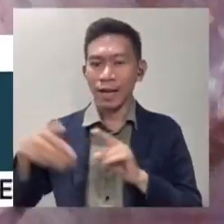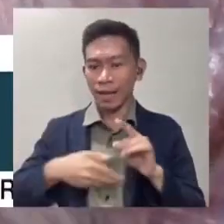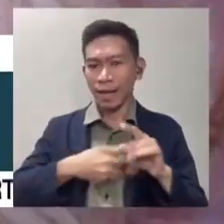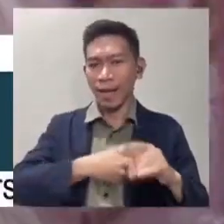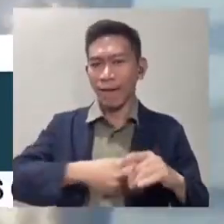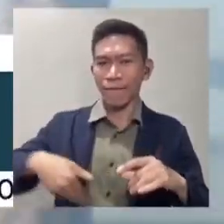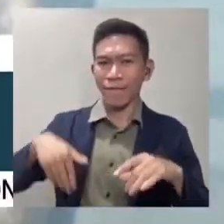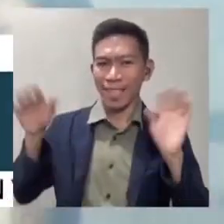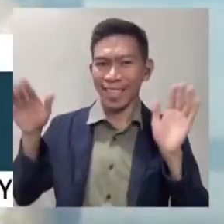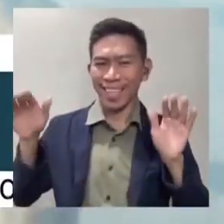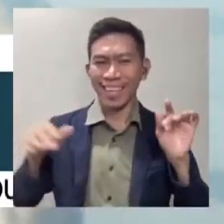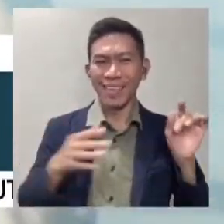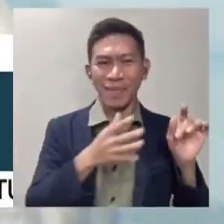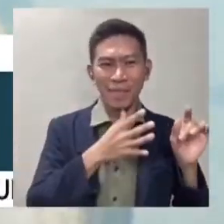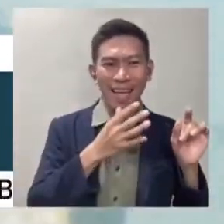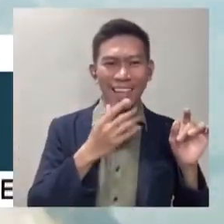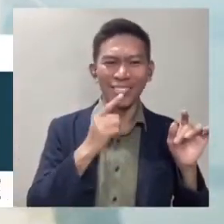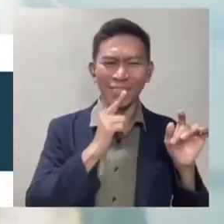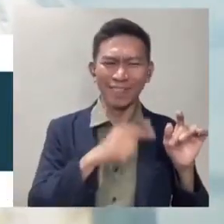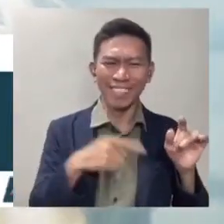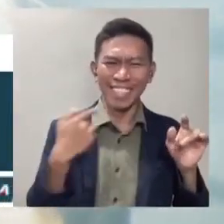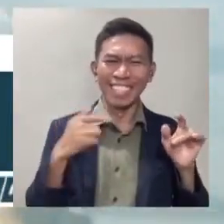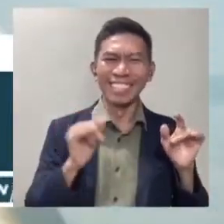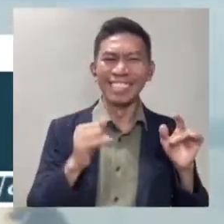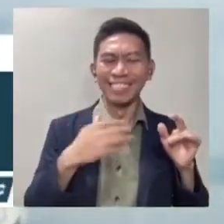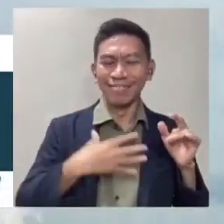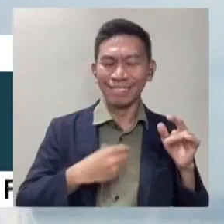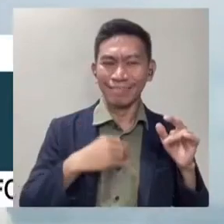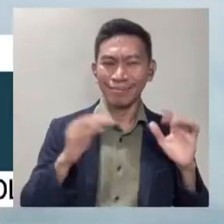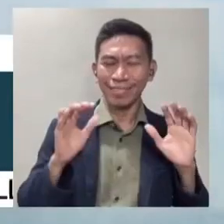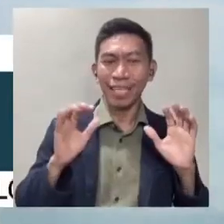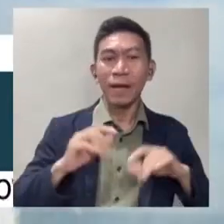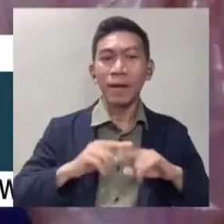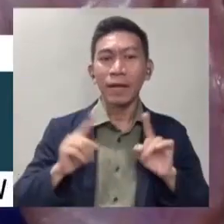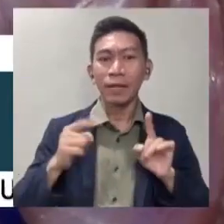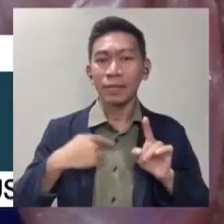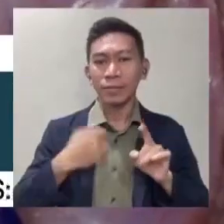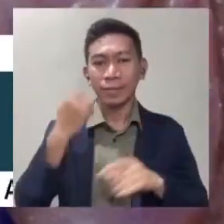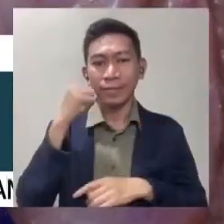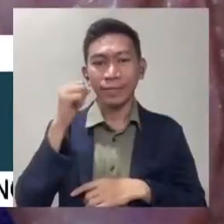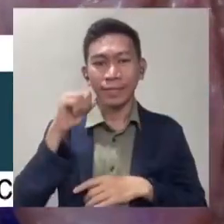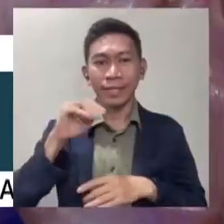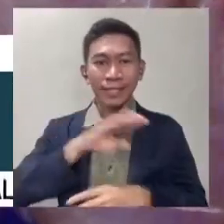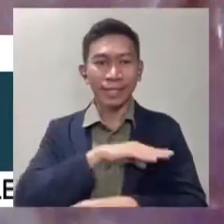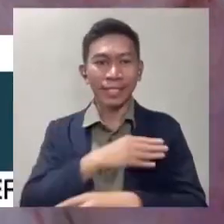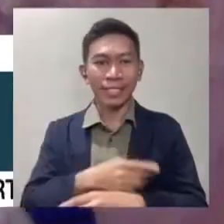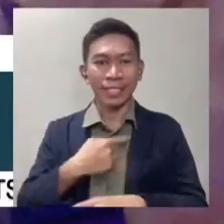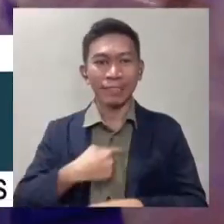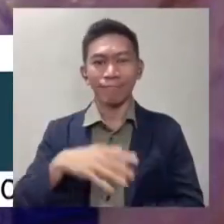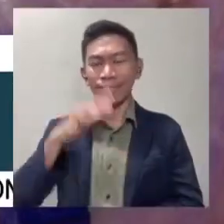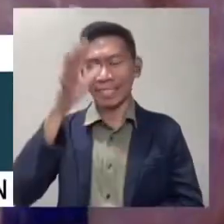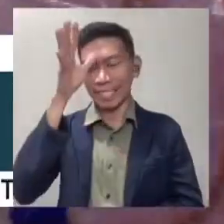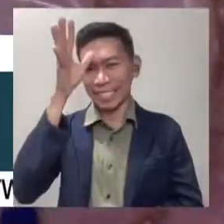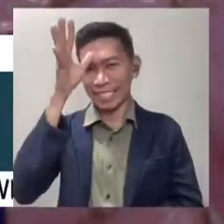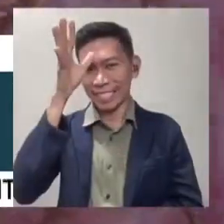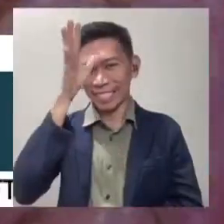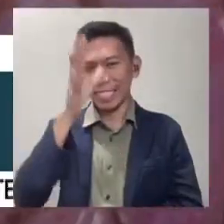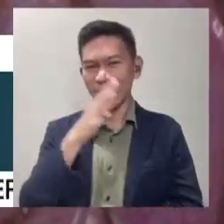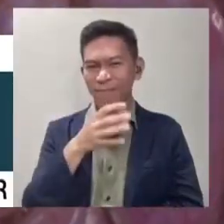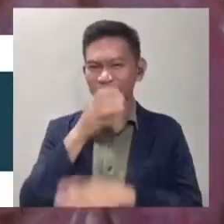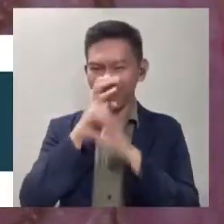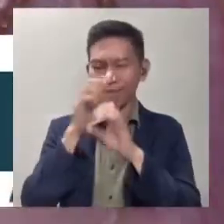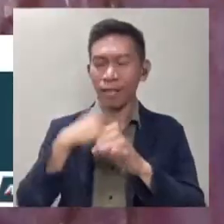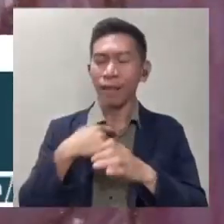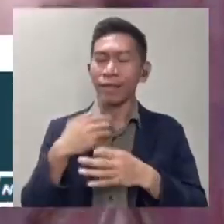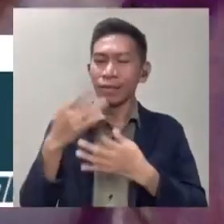yung Encanto. Tapos ako, parang rebel child ako. Tapos strict parents ako. Tapos na-in-love ako. Tapos nasawi